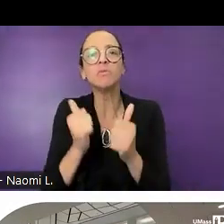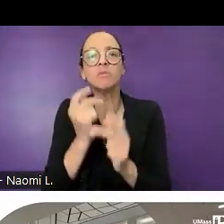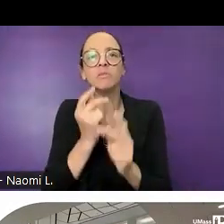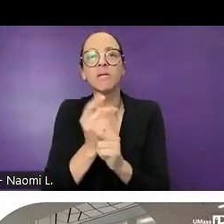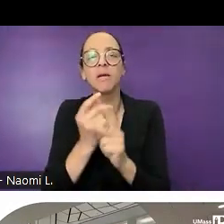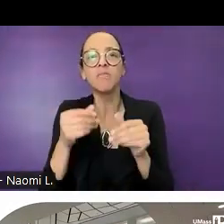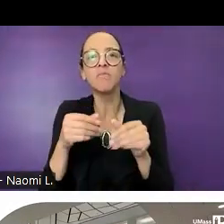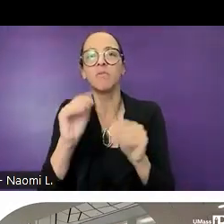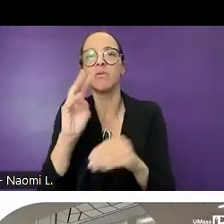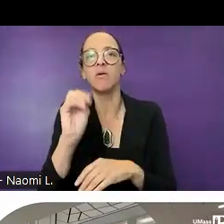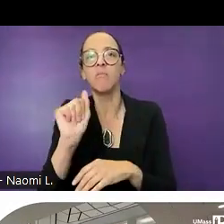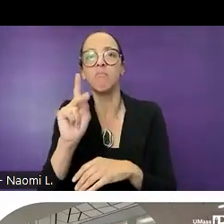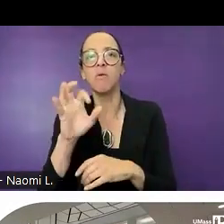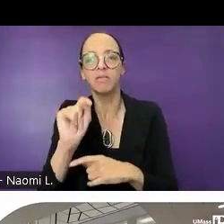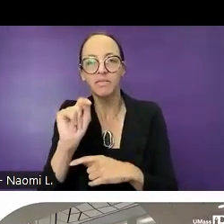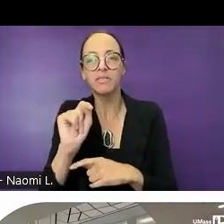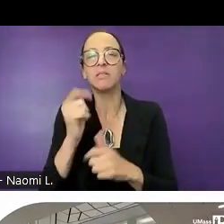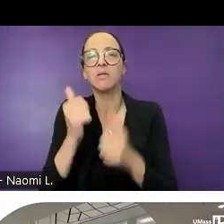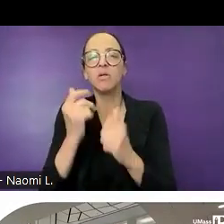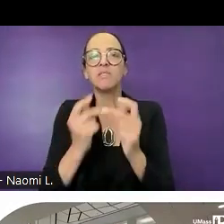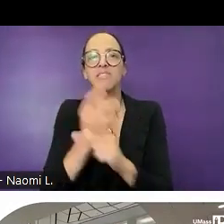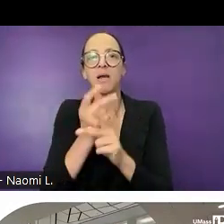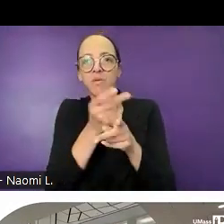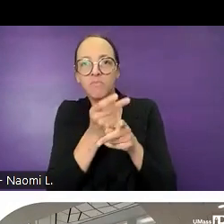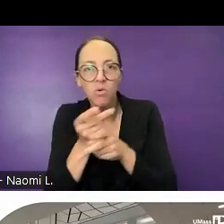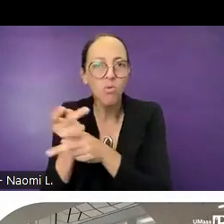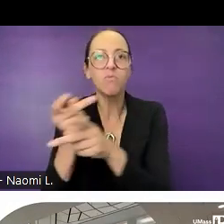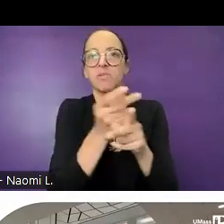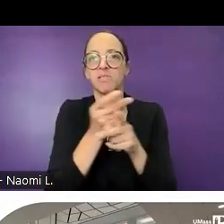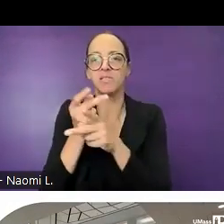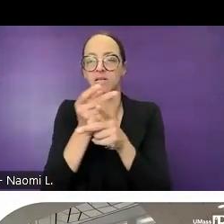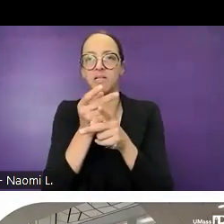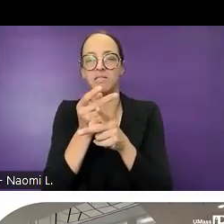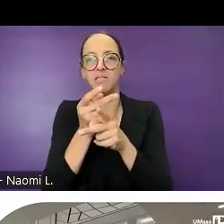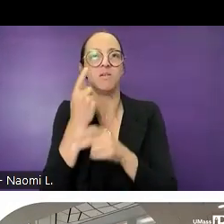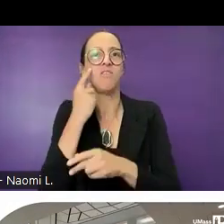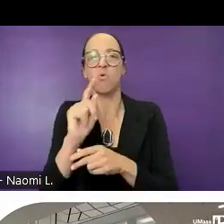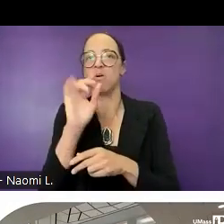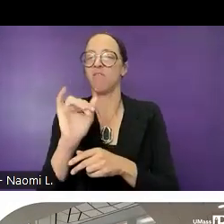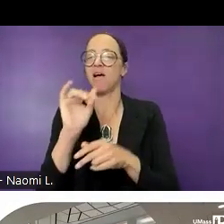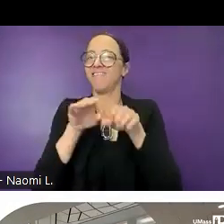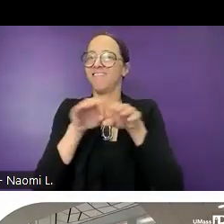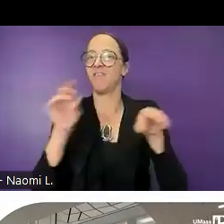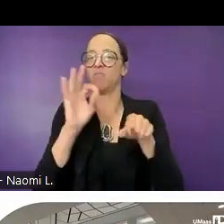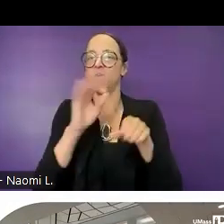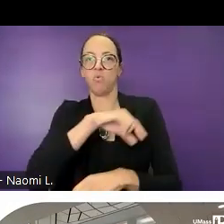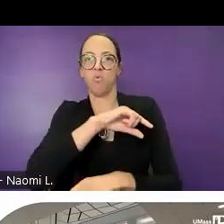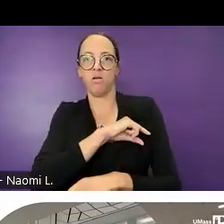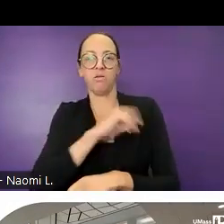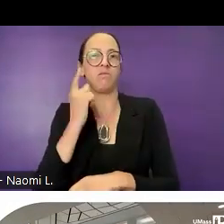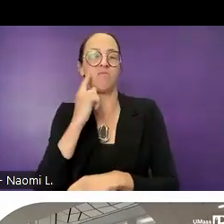whether the level of oversight of provider quality for people providing services is going to be